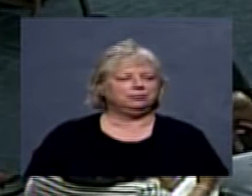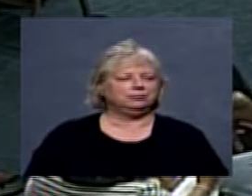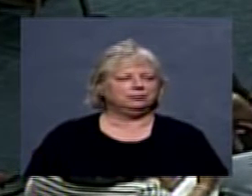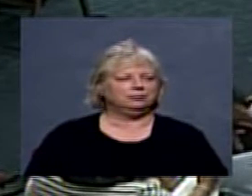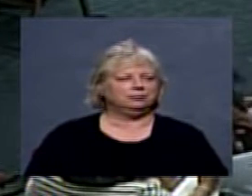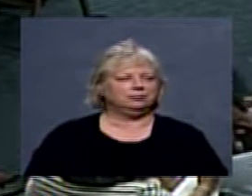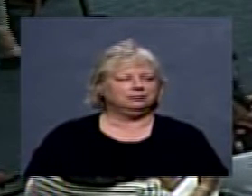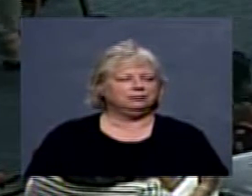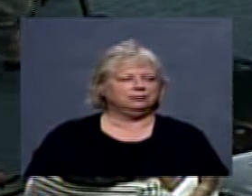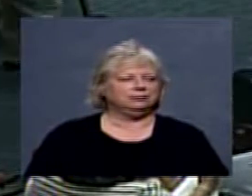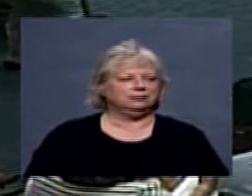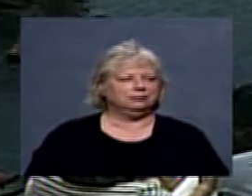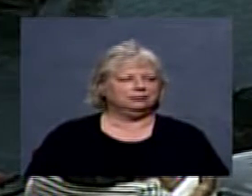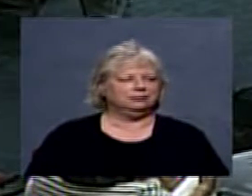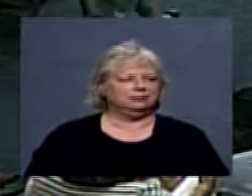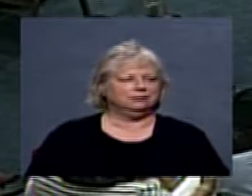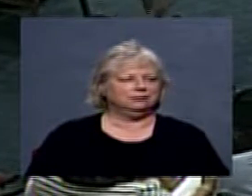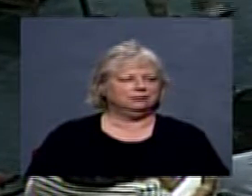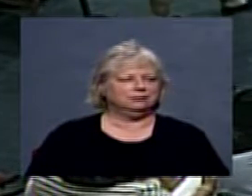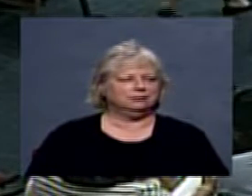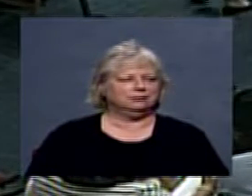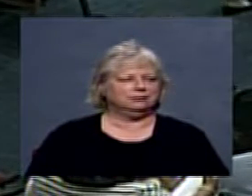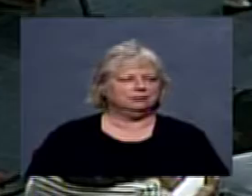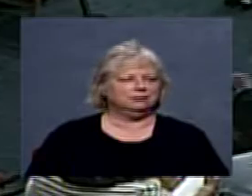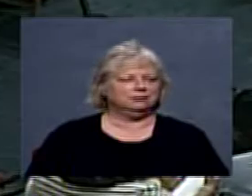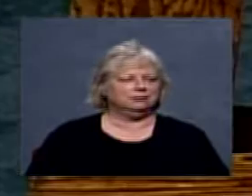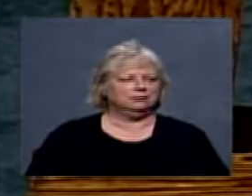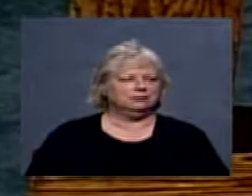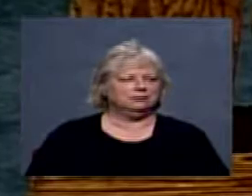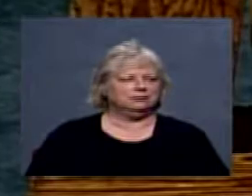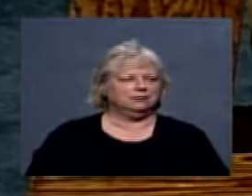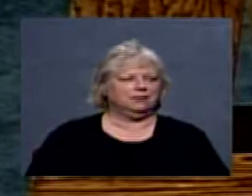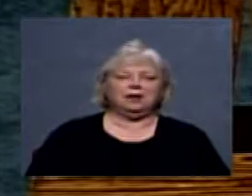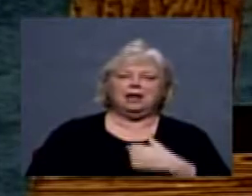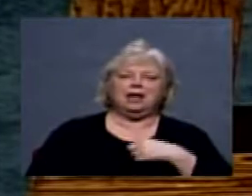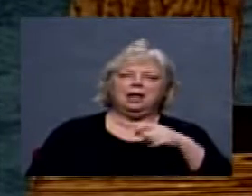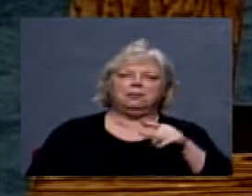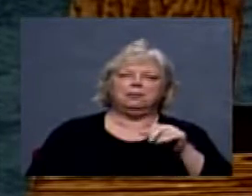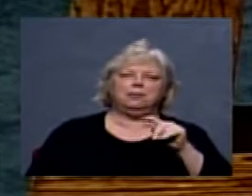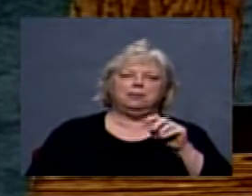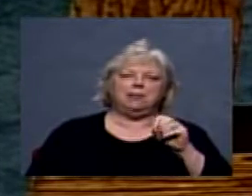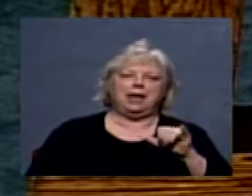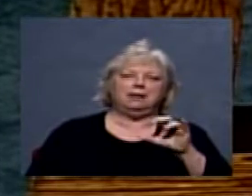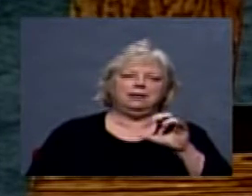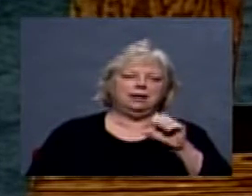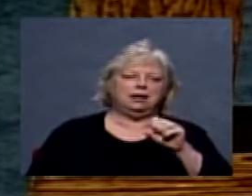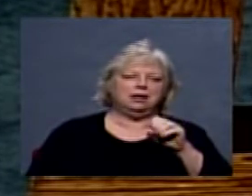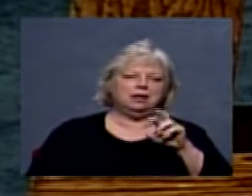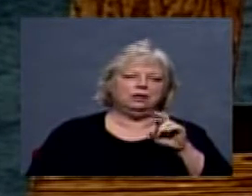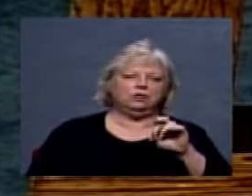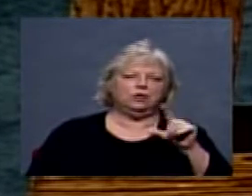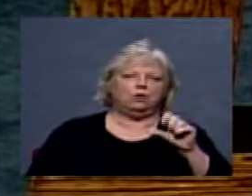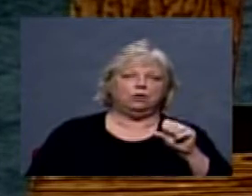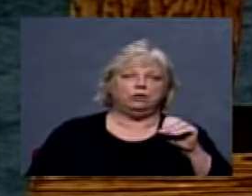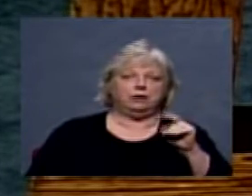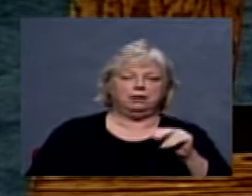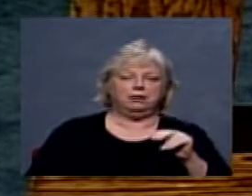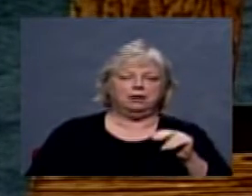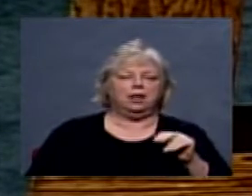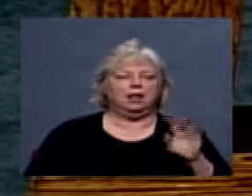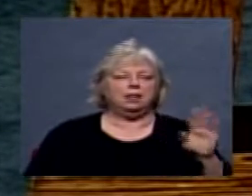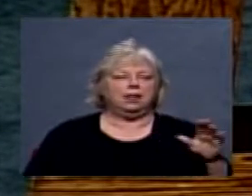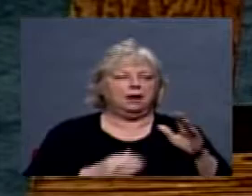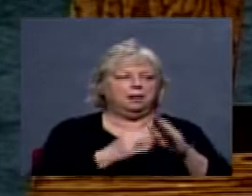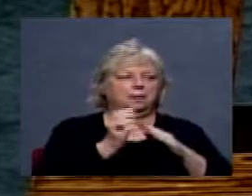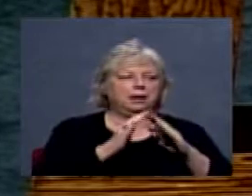Okay, just let them go in their order. I'm Patsy Sorrells, and their building is going to be